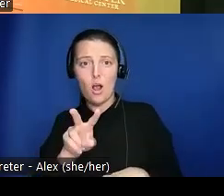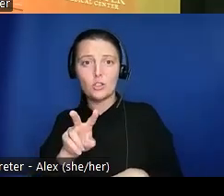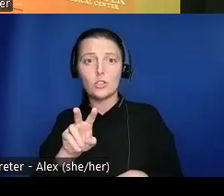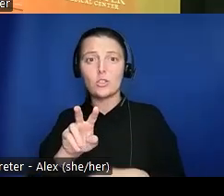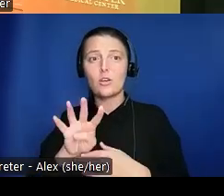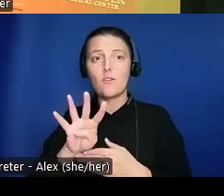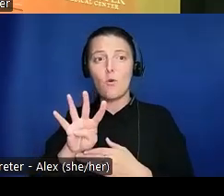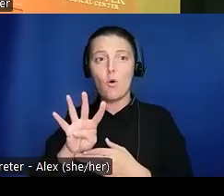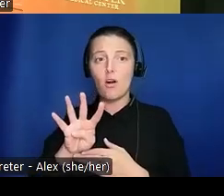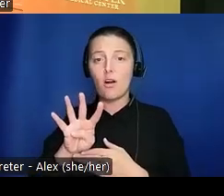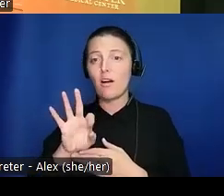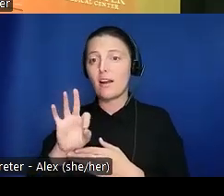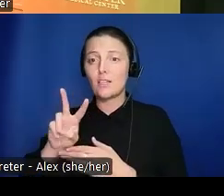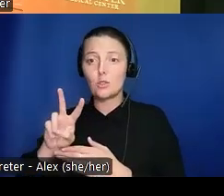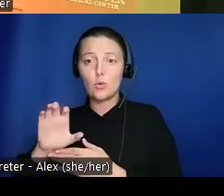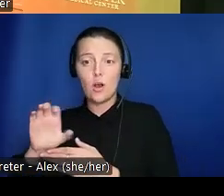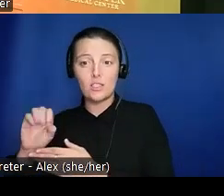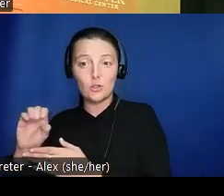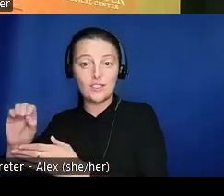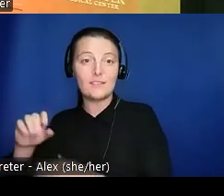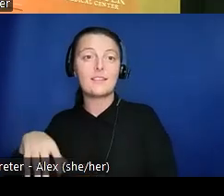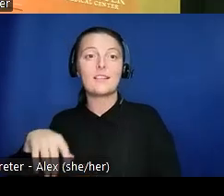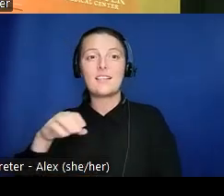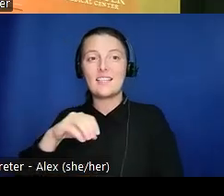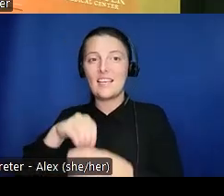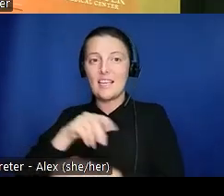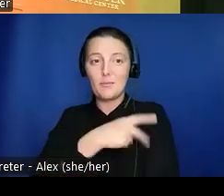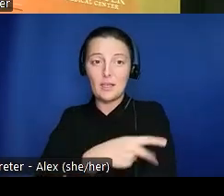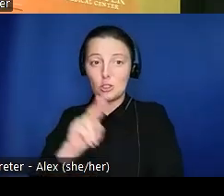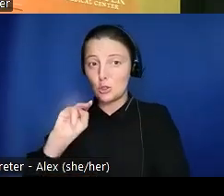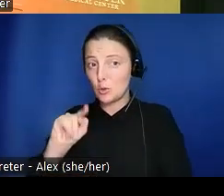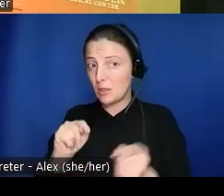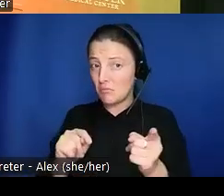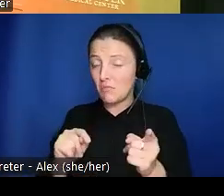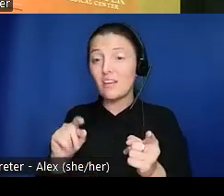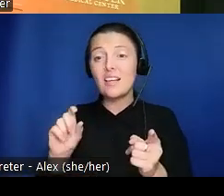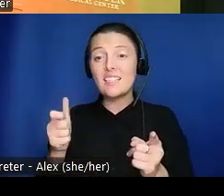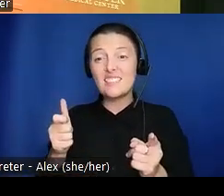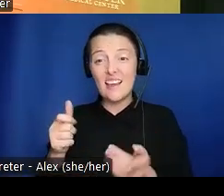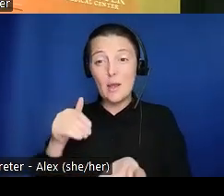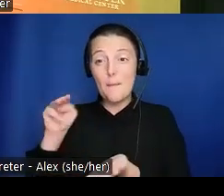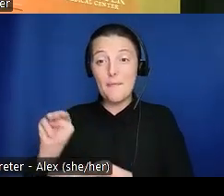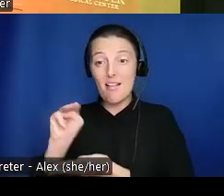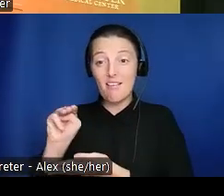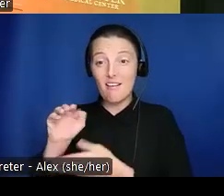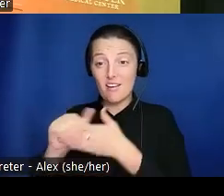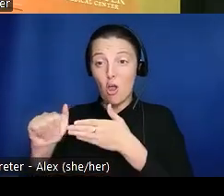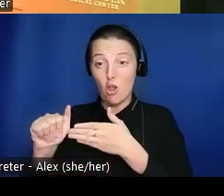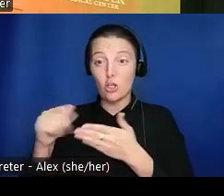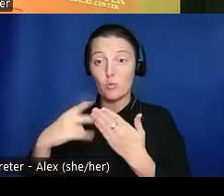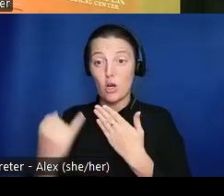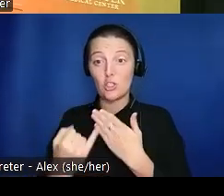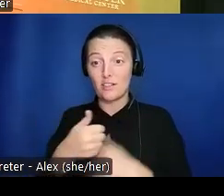unit. It was a $10 million project, and it's a beautiful. And